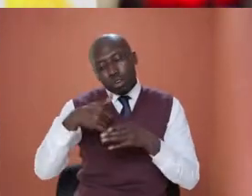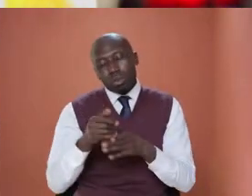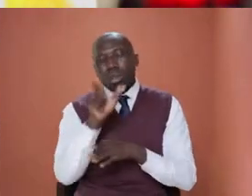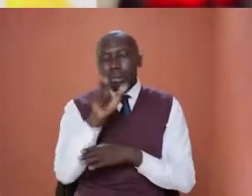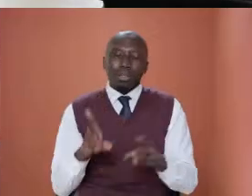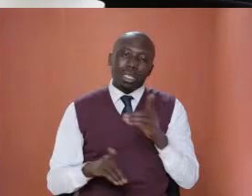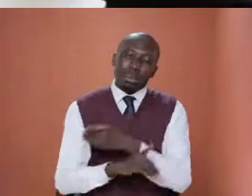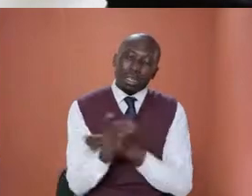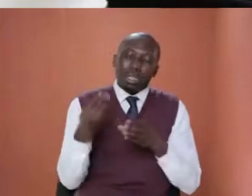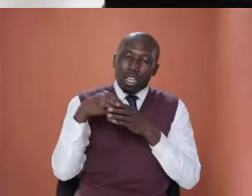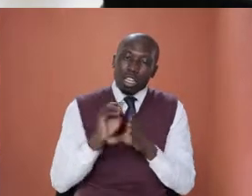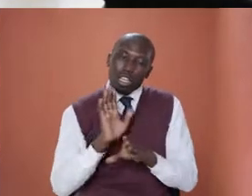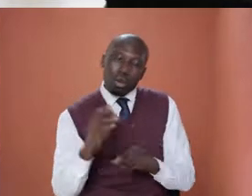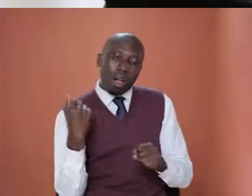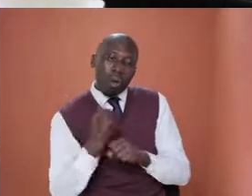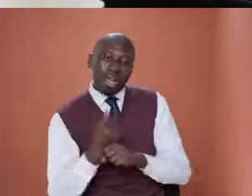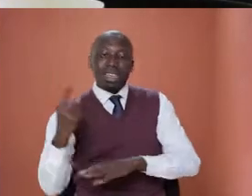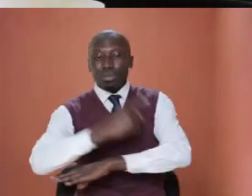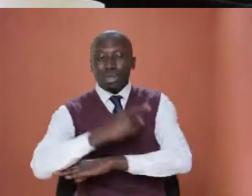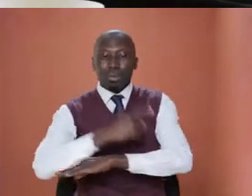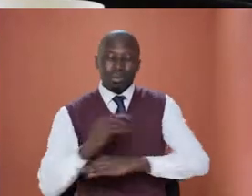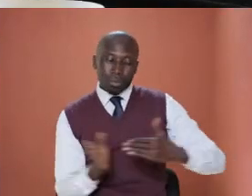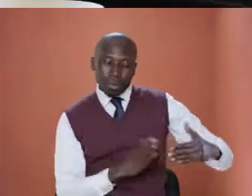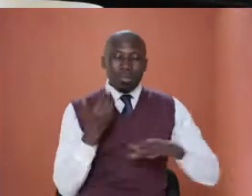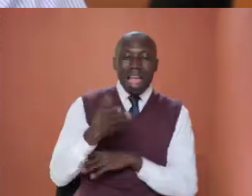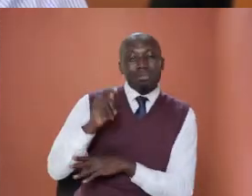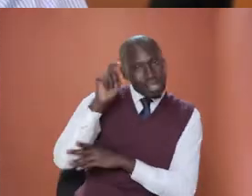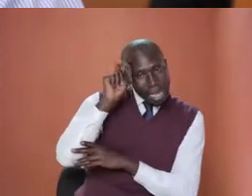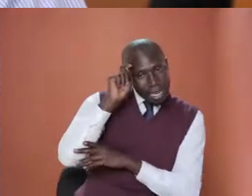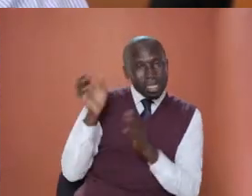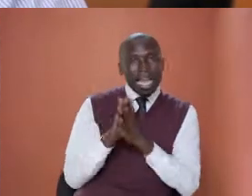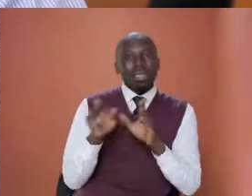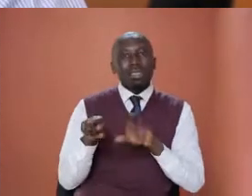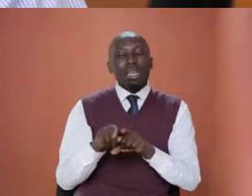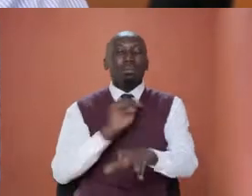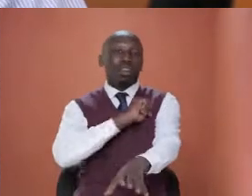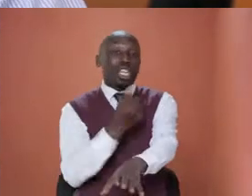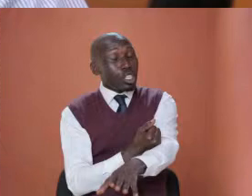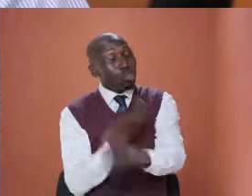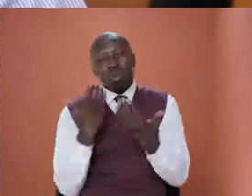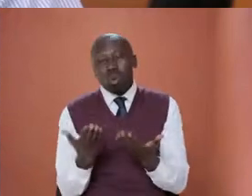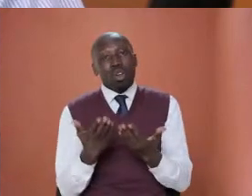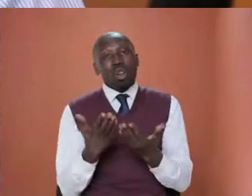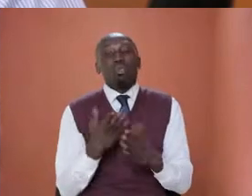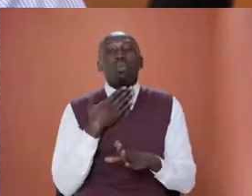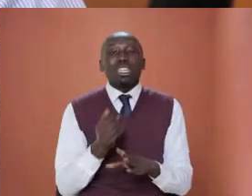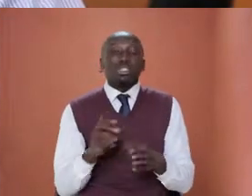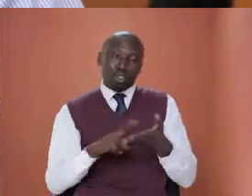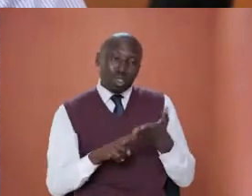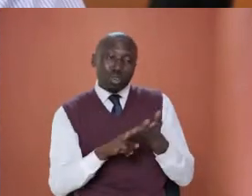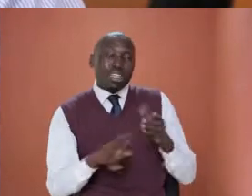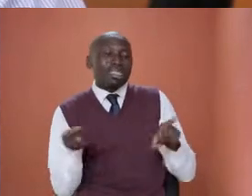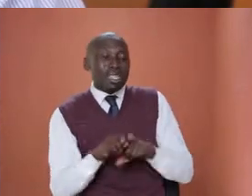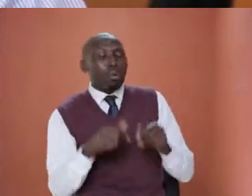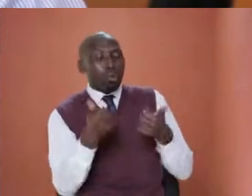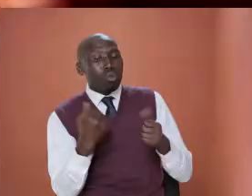with disabilities in what you do on a daily basis. We have talent and potential amongst these people, so we need to tap into that